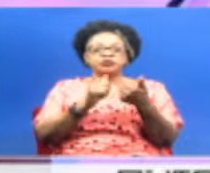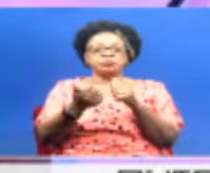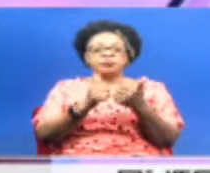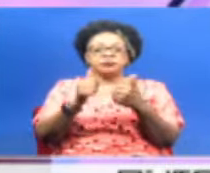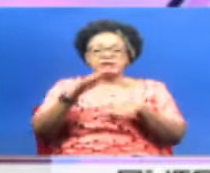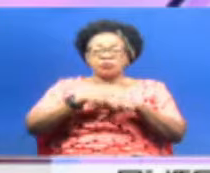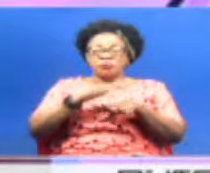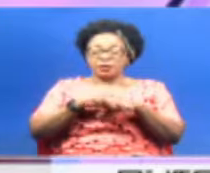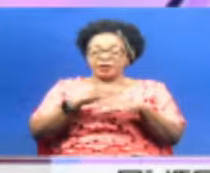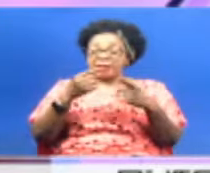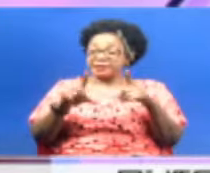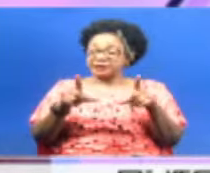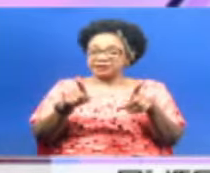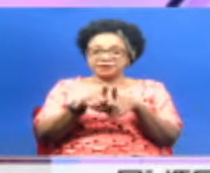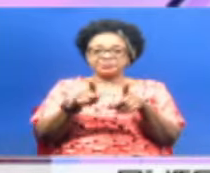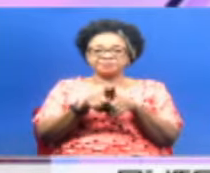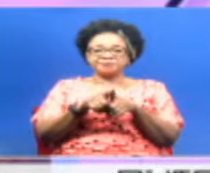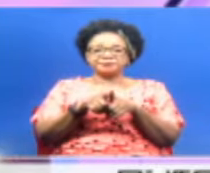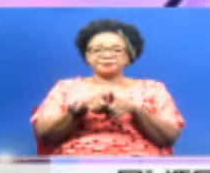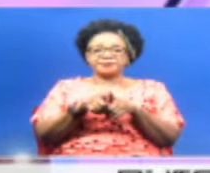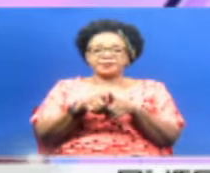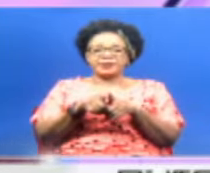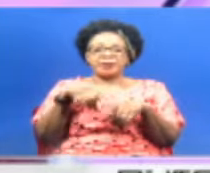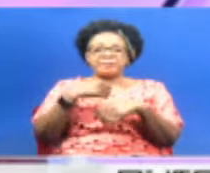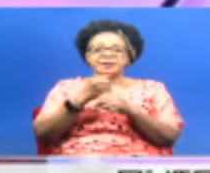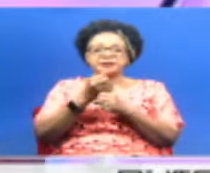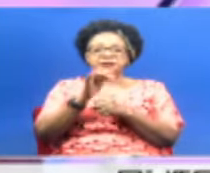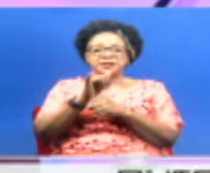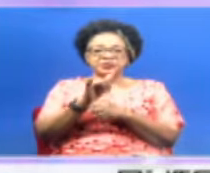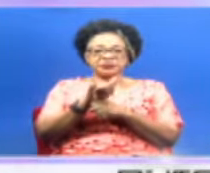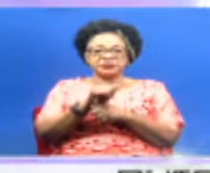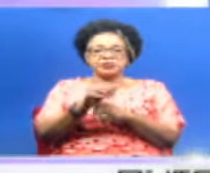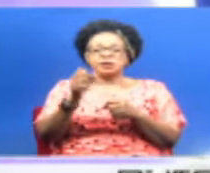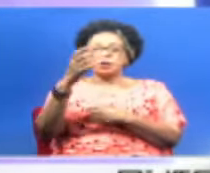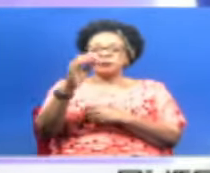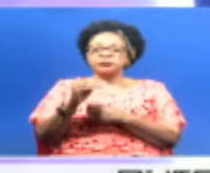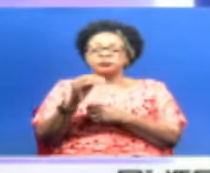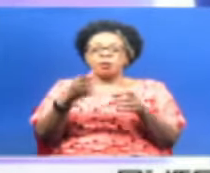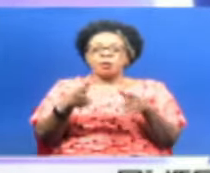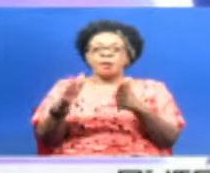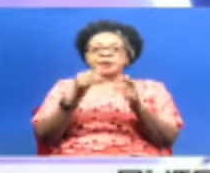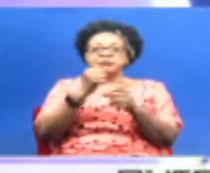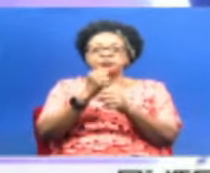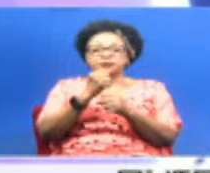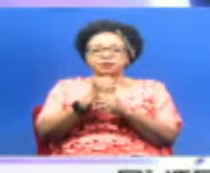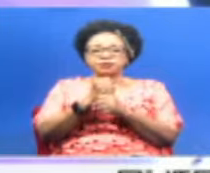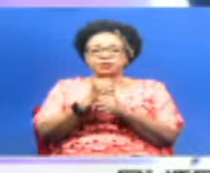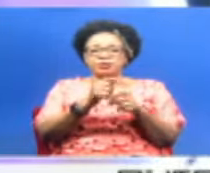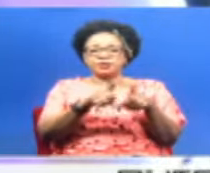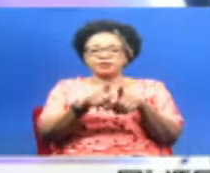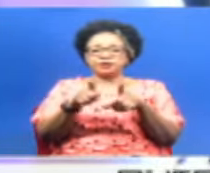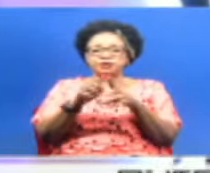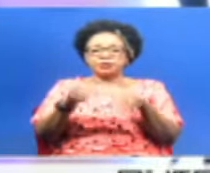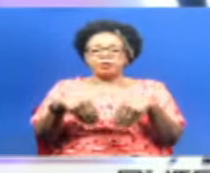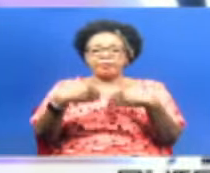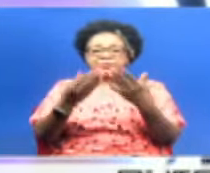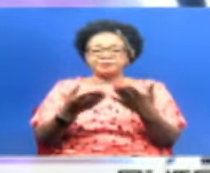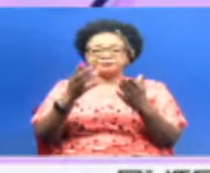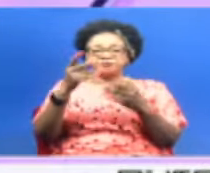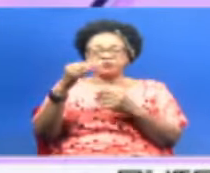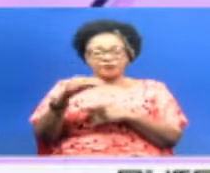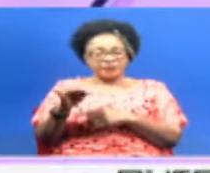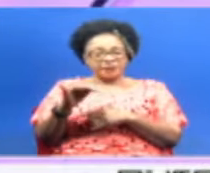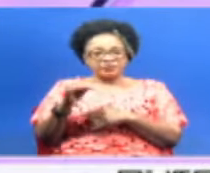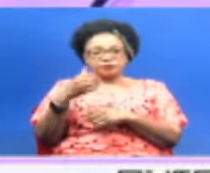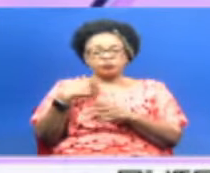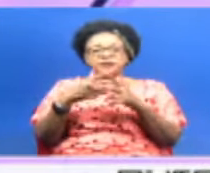industry and also money-making enterprise. And therefore, the way to do it is actually to start investing in our youth. If we start with